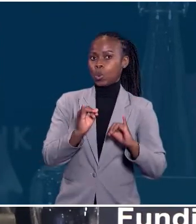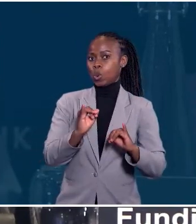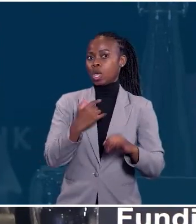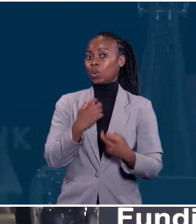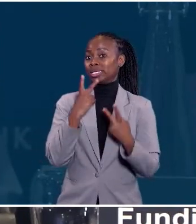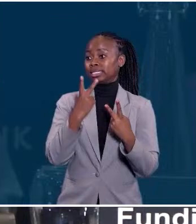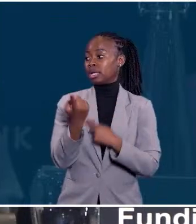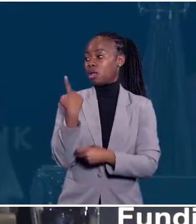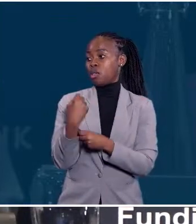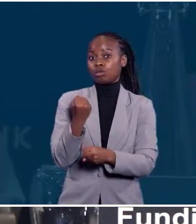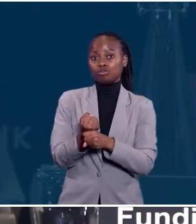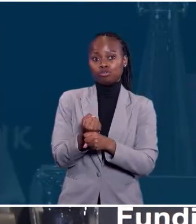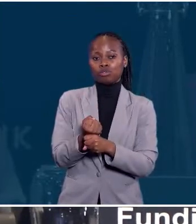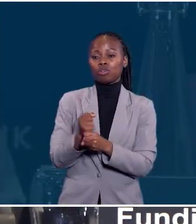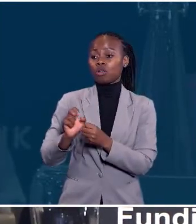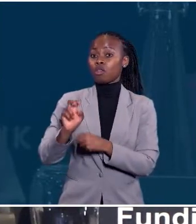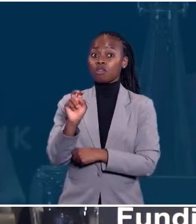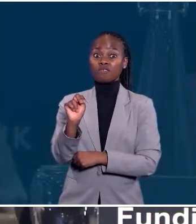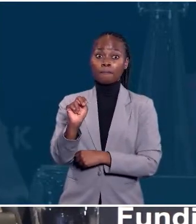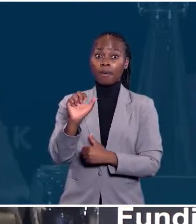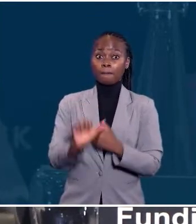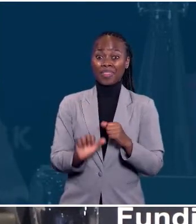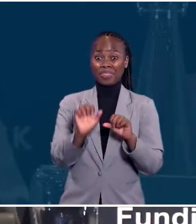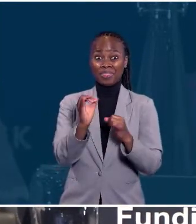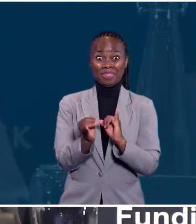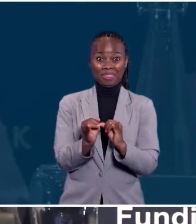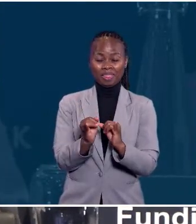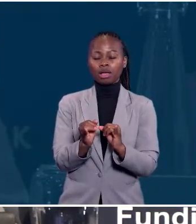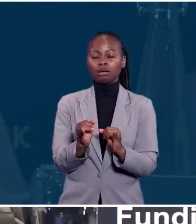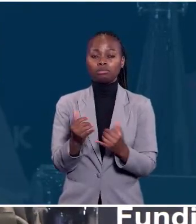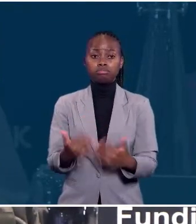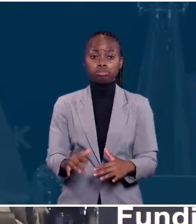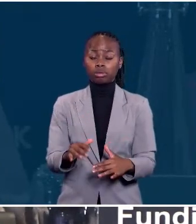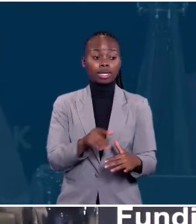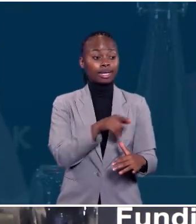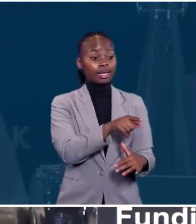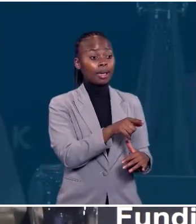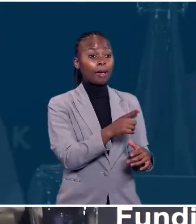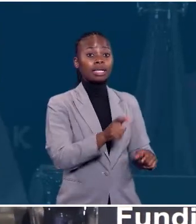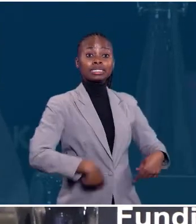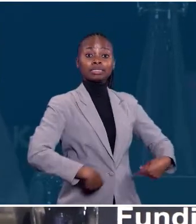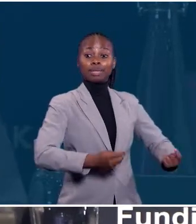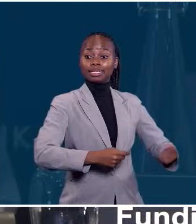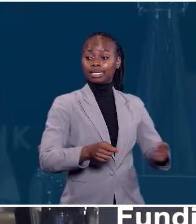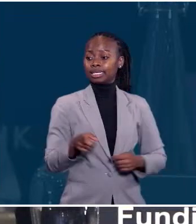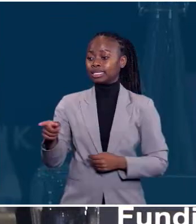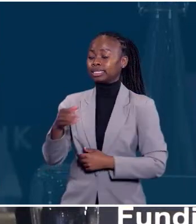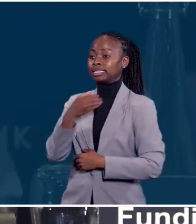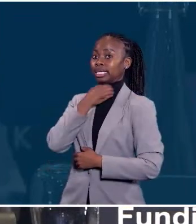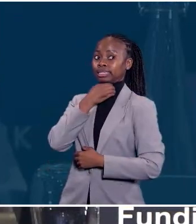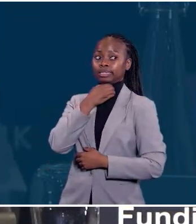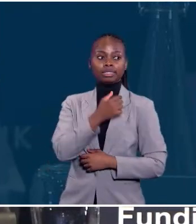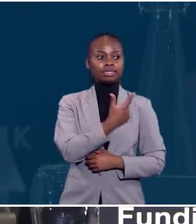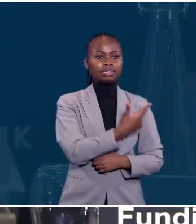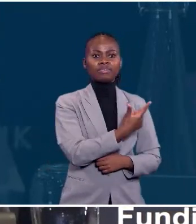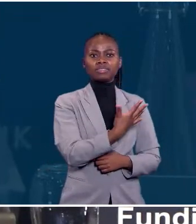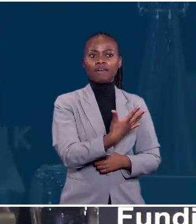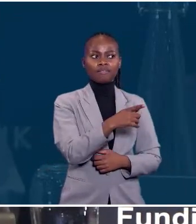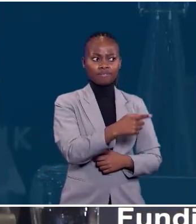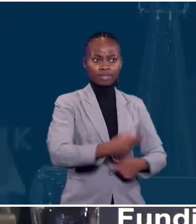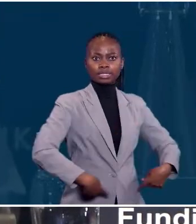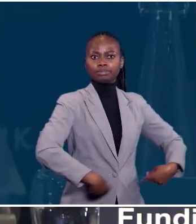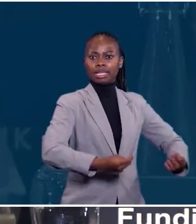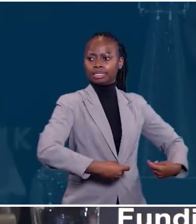was that the split between consumption and debt was 75% on spending and 25% on debt. And with